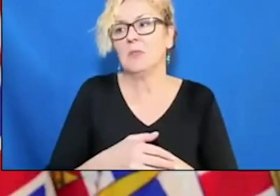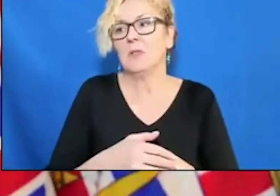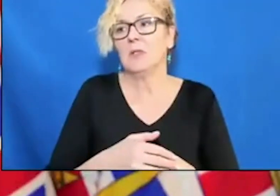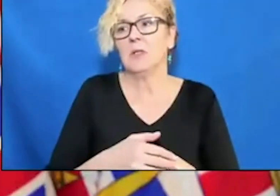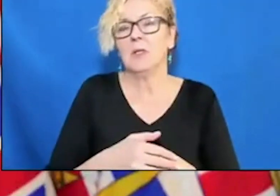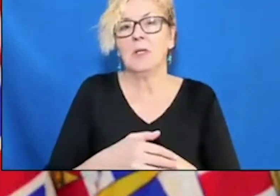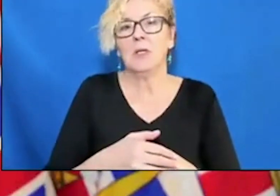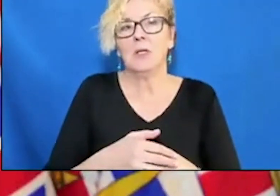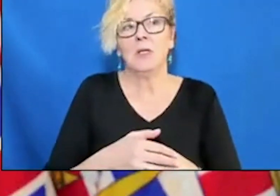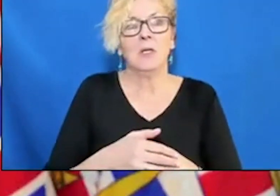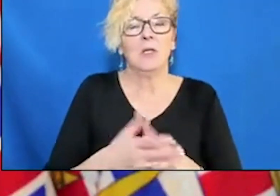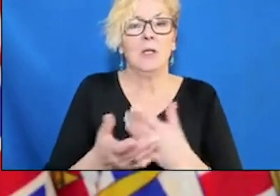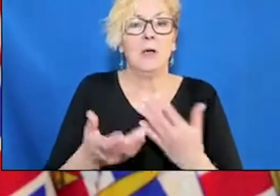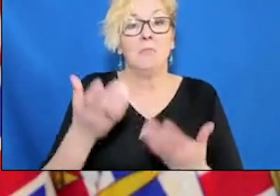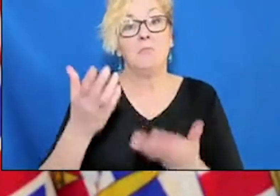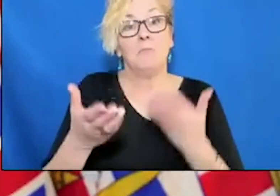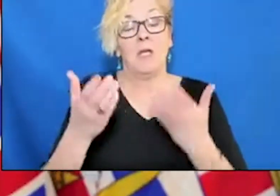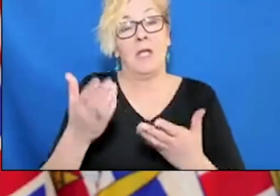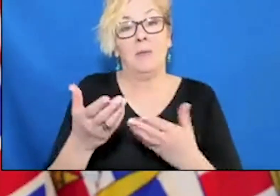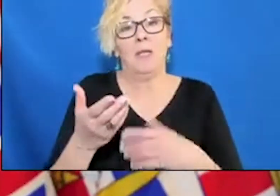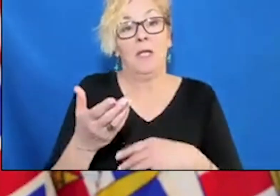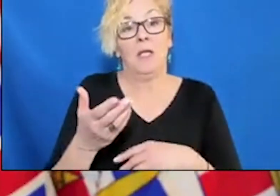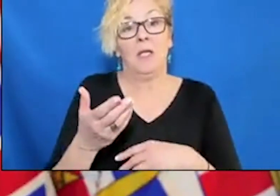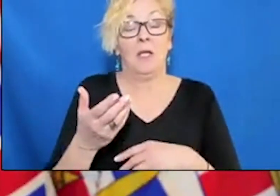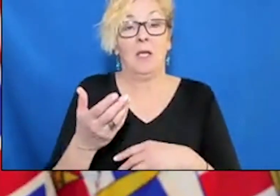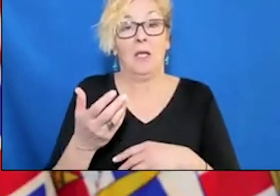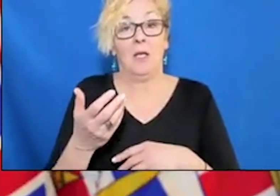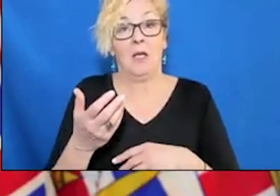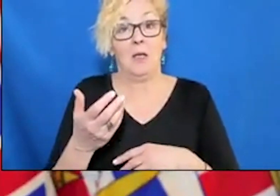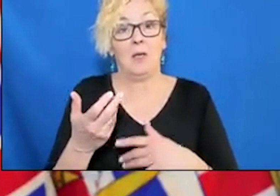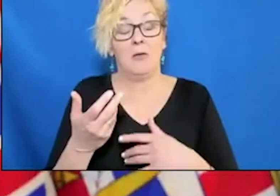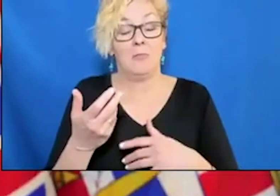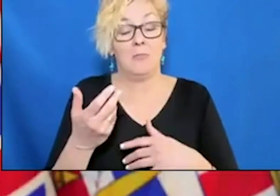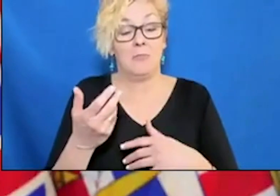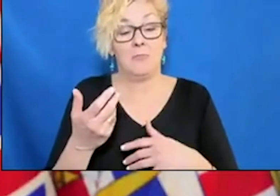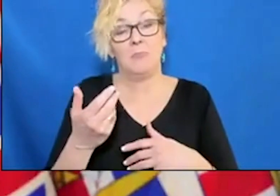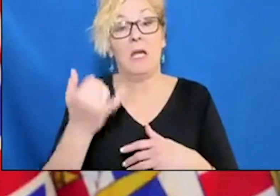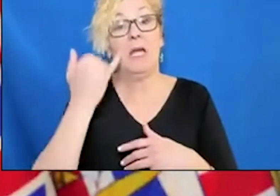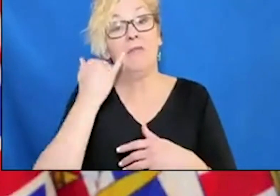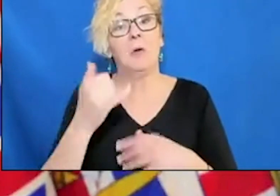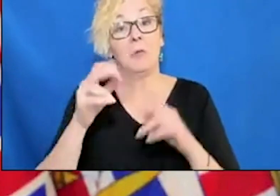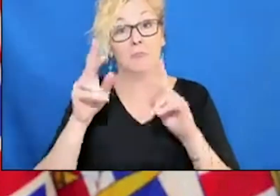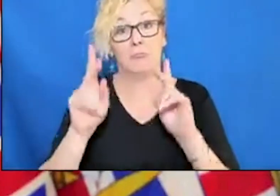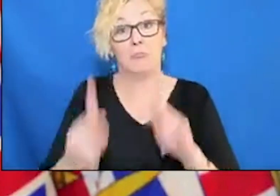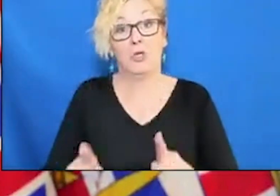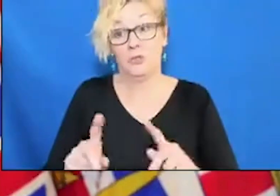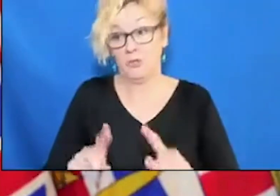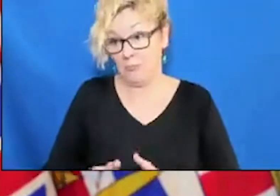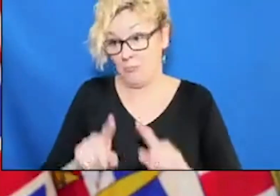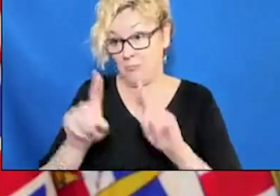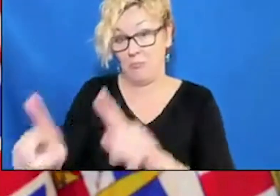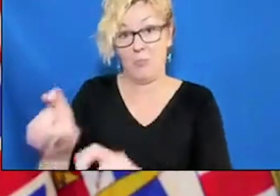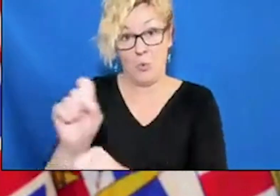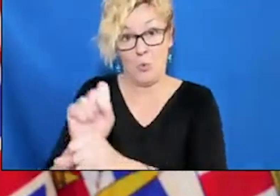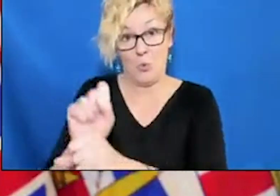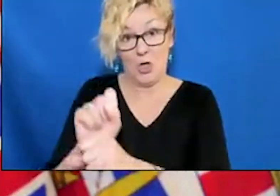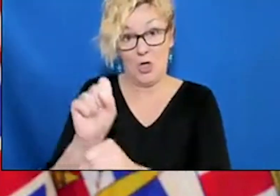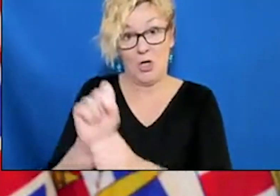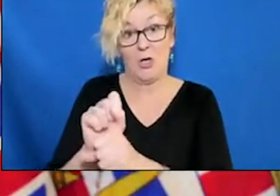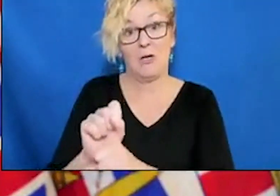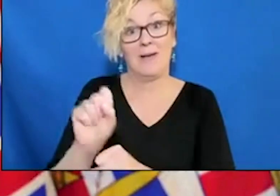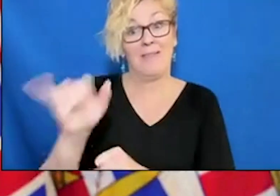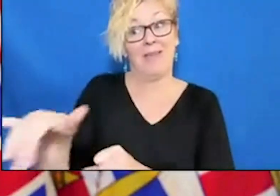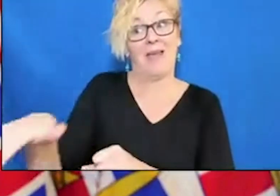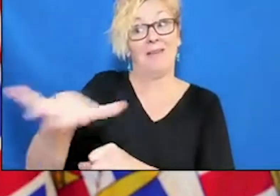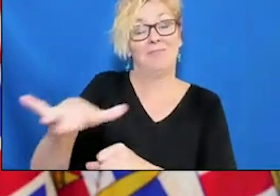but if I'm somebody who's working in a high-risk environment, and I go home and I live in a crowded house or